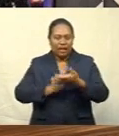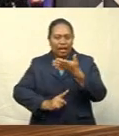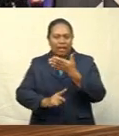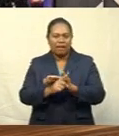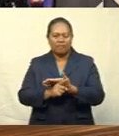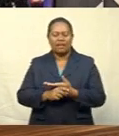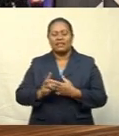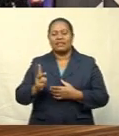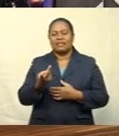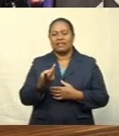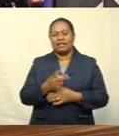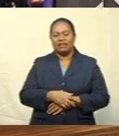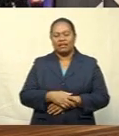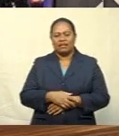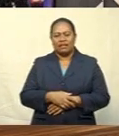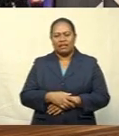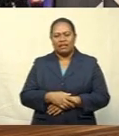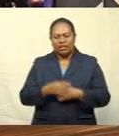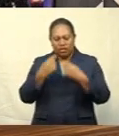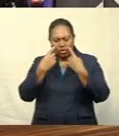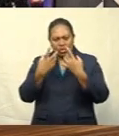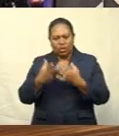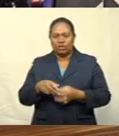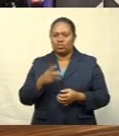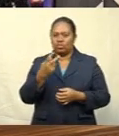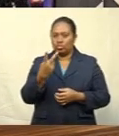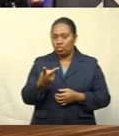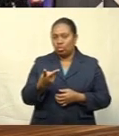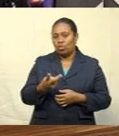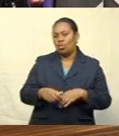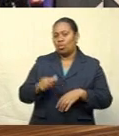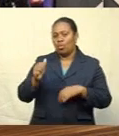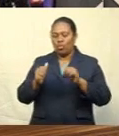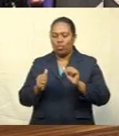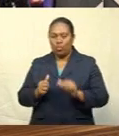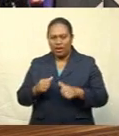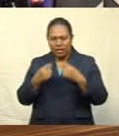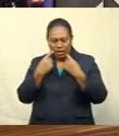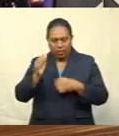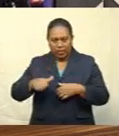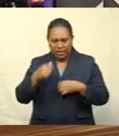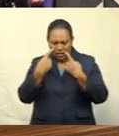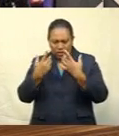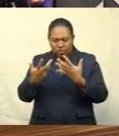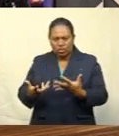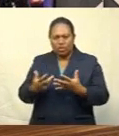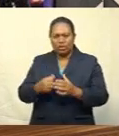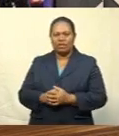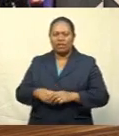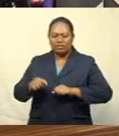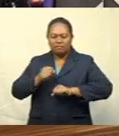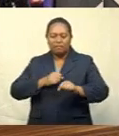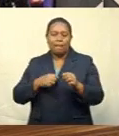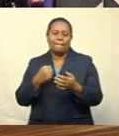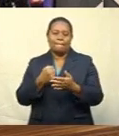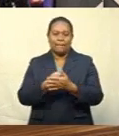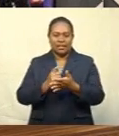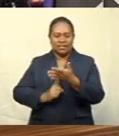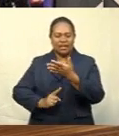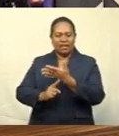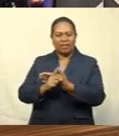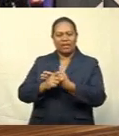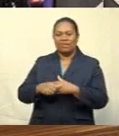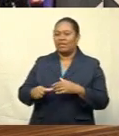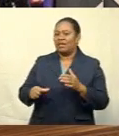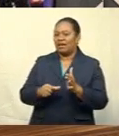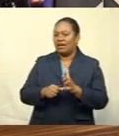the British welterweight division. Two right-left combinations rocked Colombia's Vargas, a barrage of punches followed, and a hard